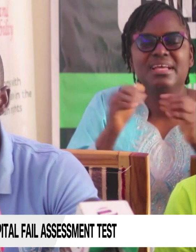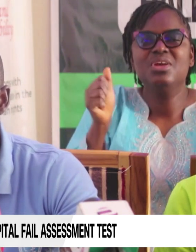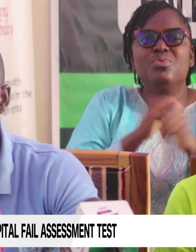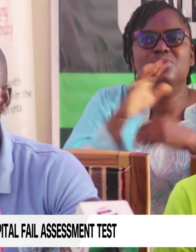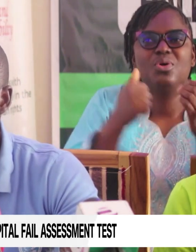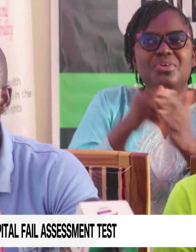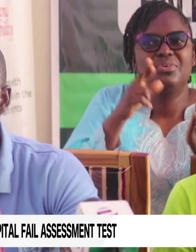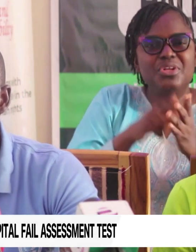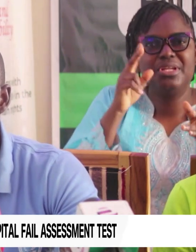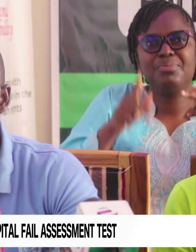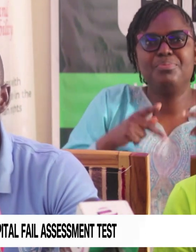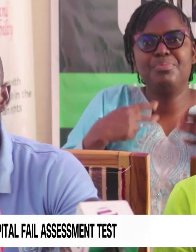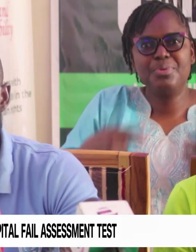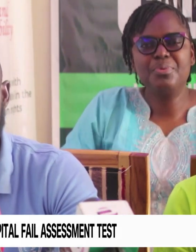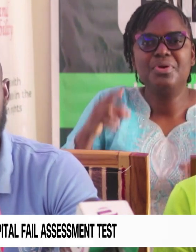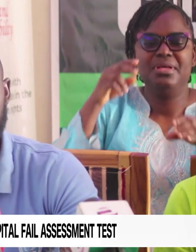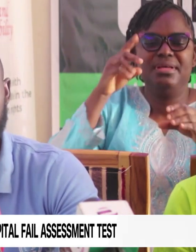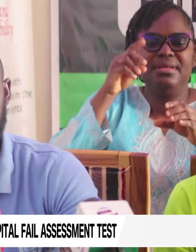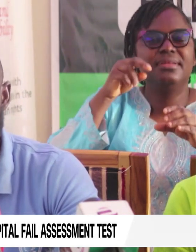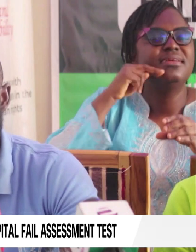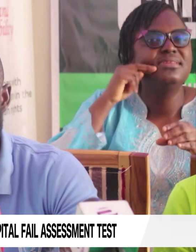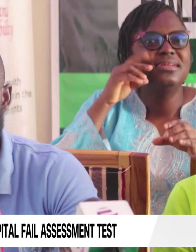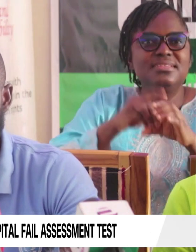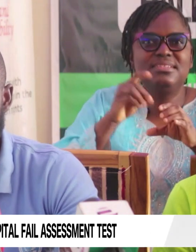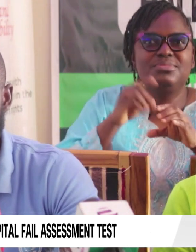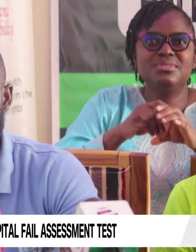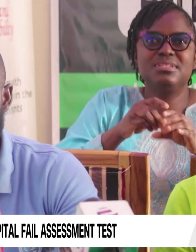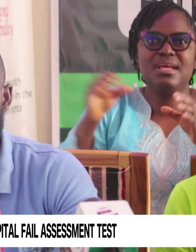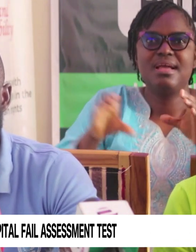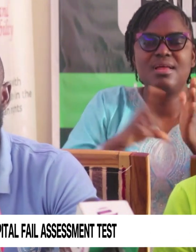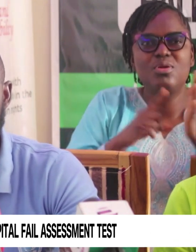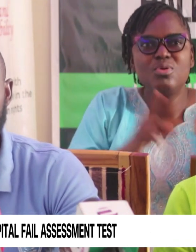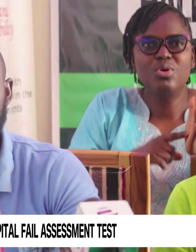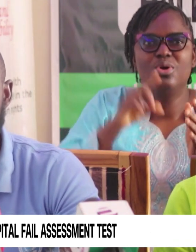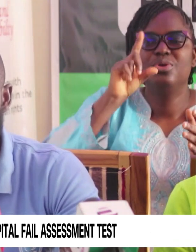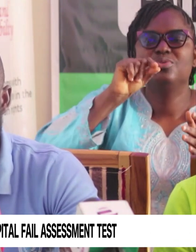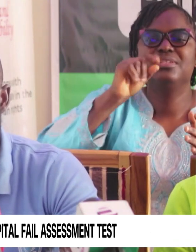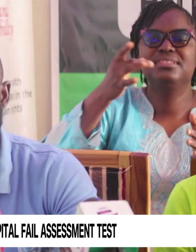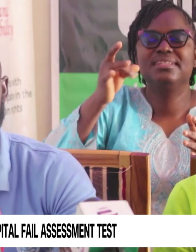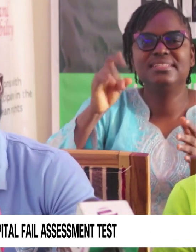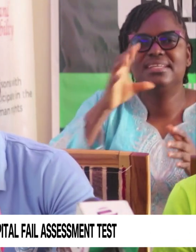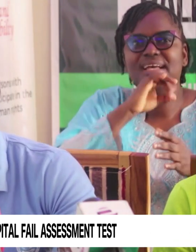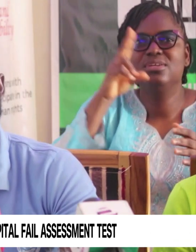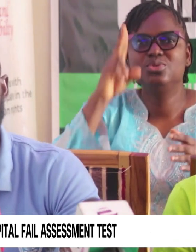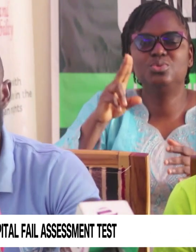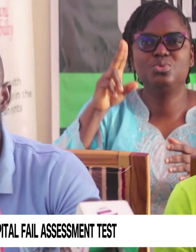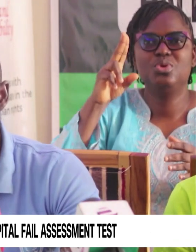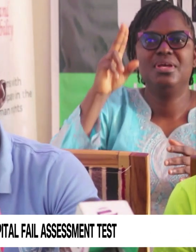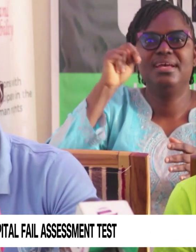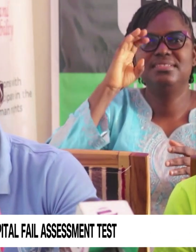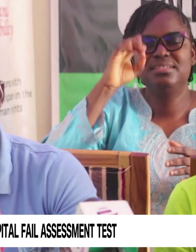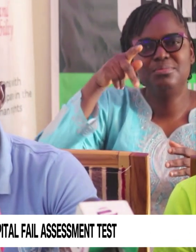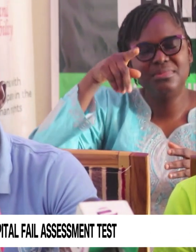to enforce the Nigerian Disability Act 2018 and the United Nations Convention on the Rights of Persons